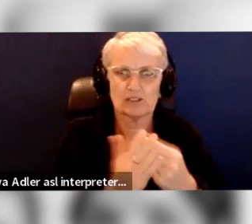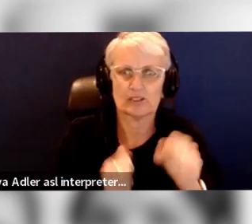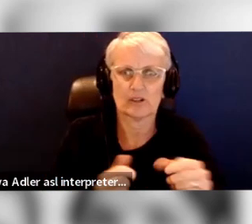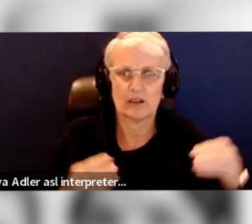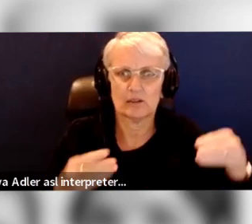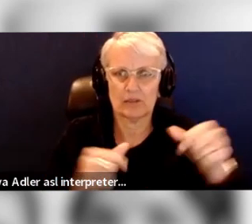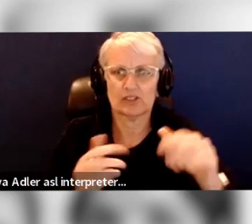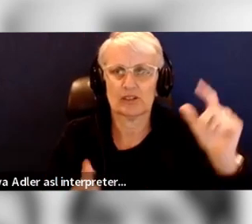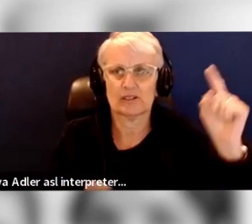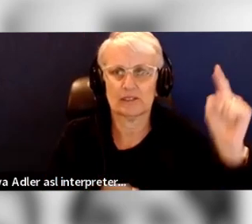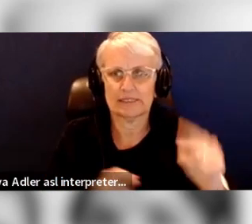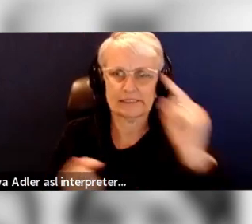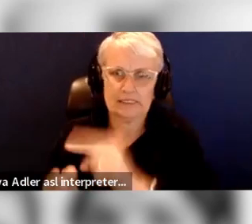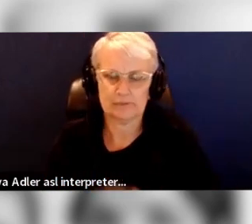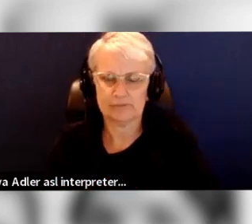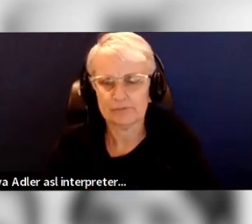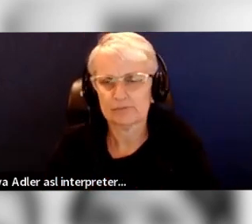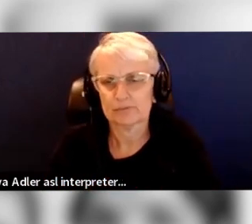funds at a decreased amount.